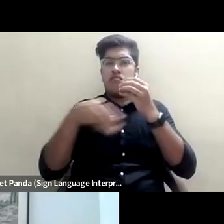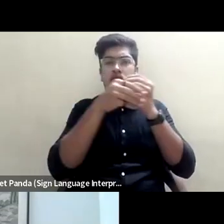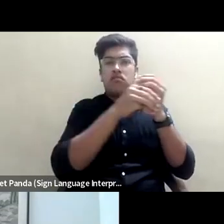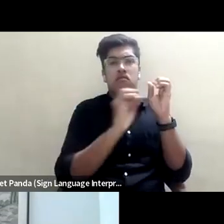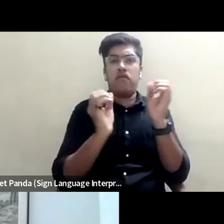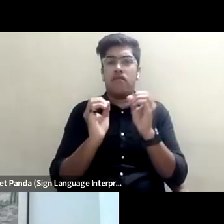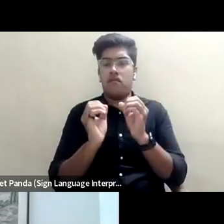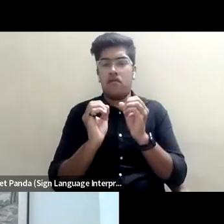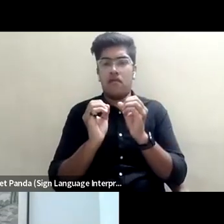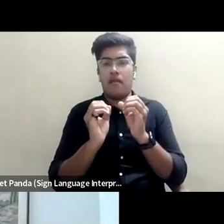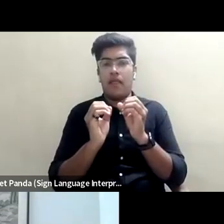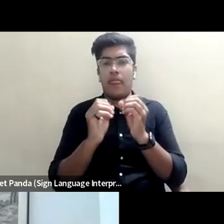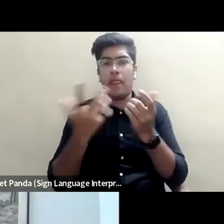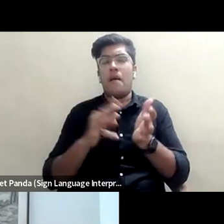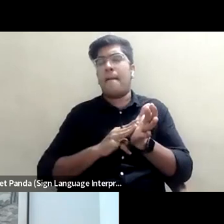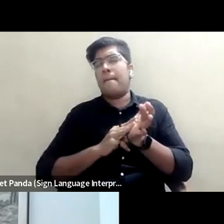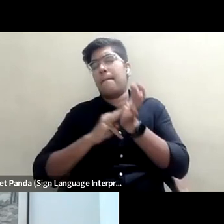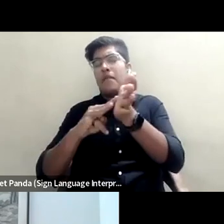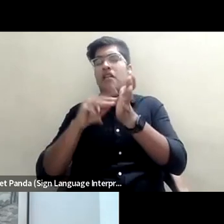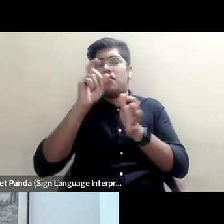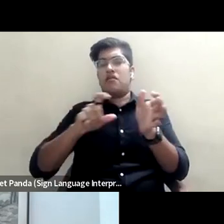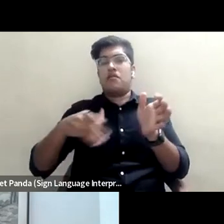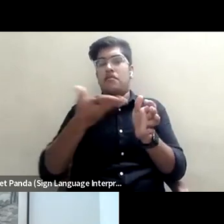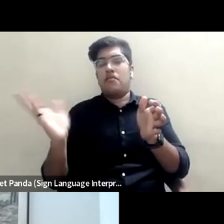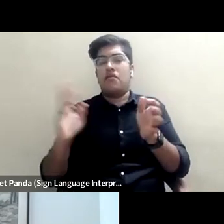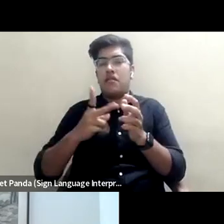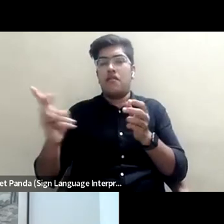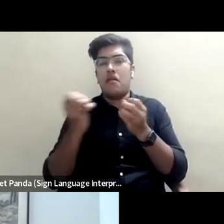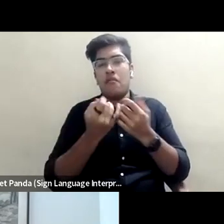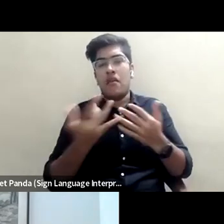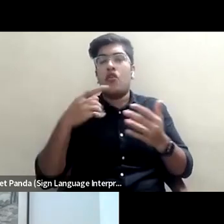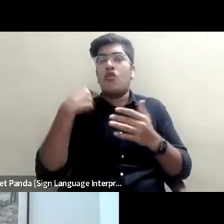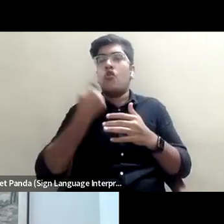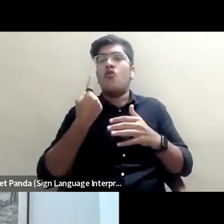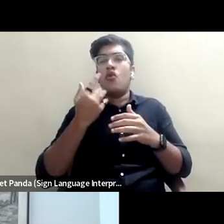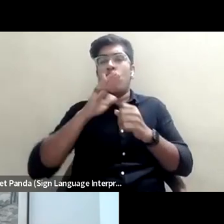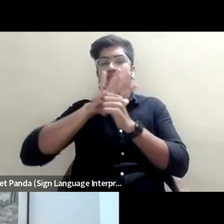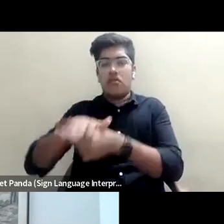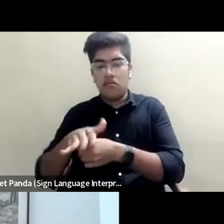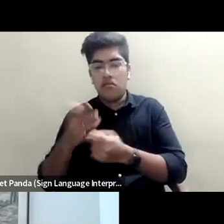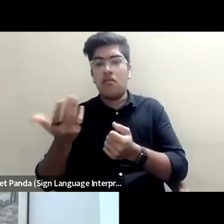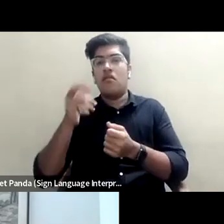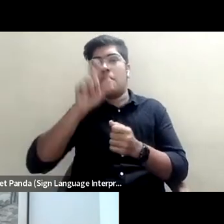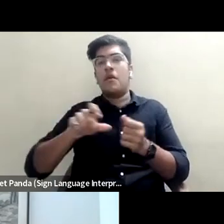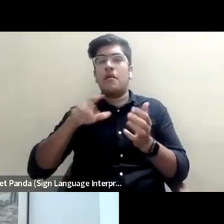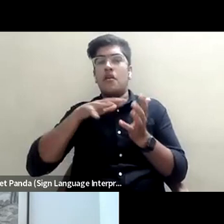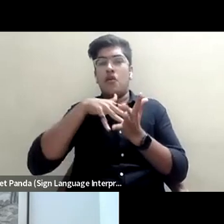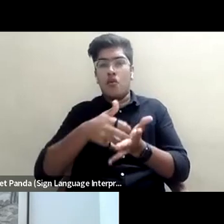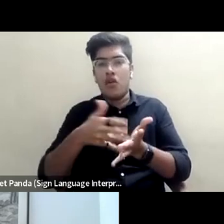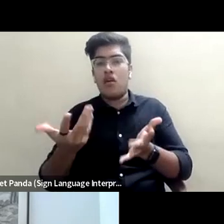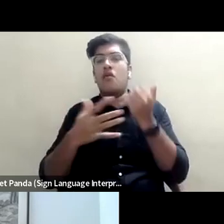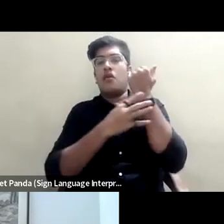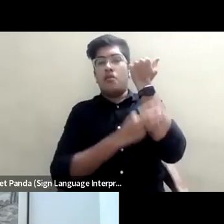because millions and millions of the marginalized the weak, the